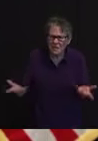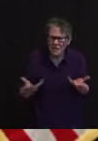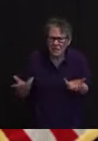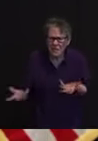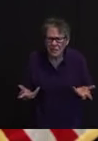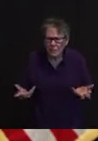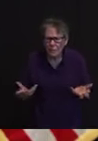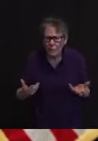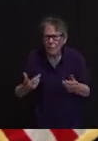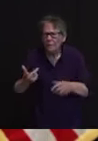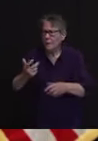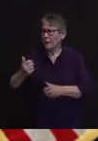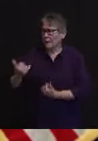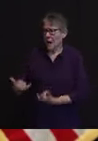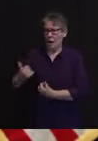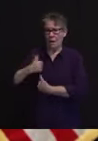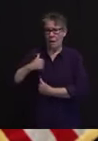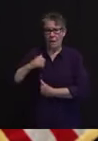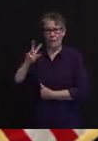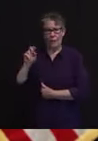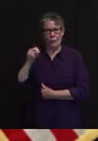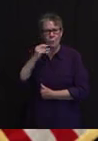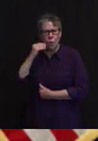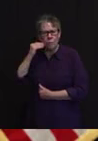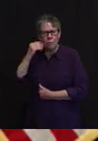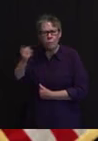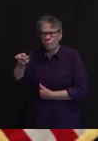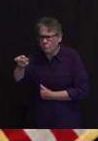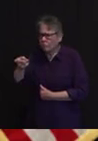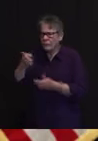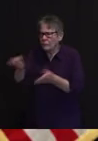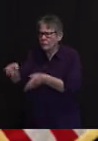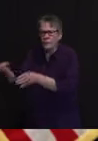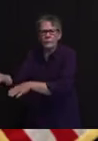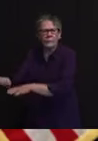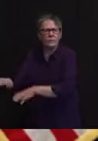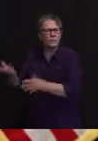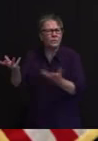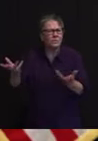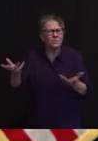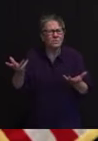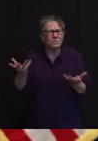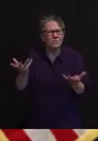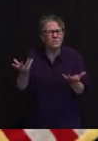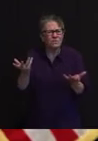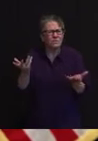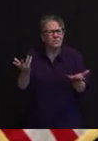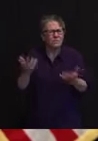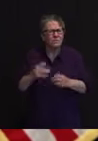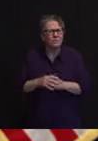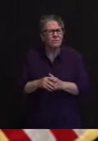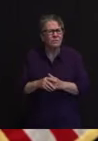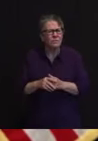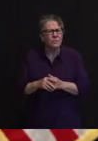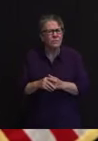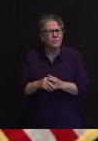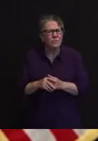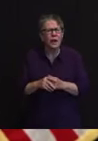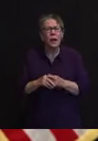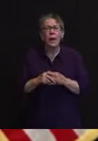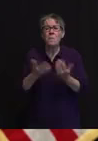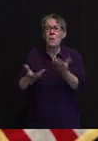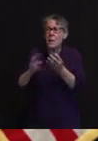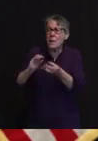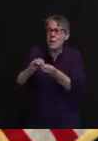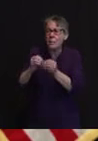possibly a significant undercount of people who are COVID-19 positive? And in addition to ventilators and PPE and drugs and